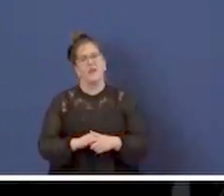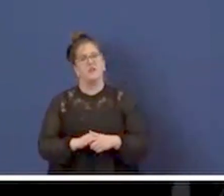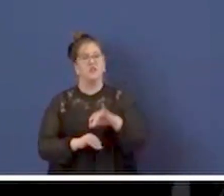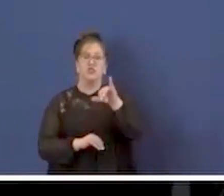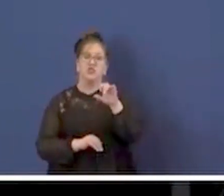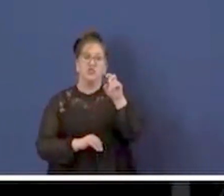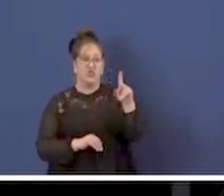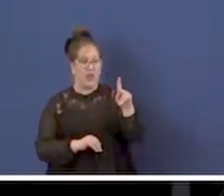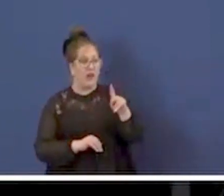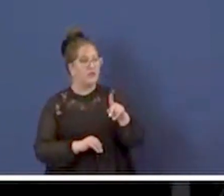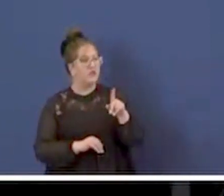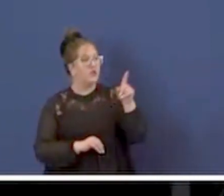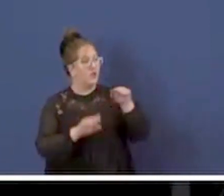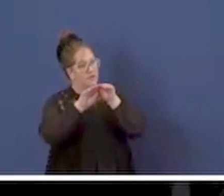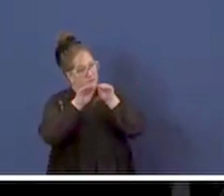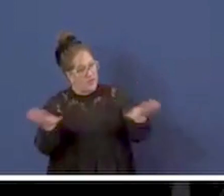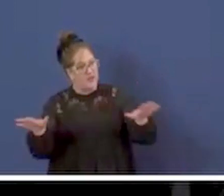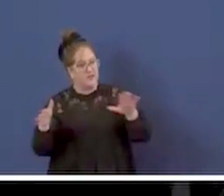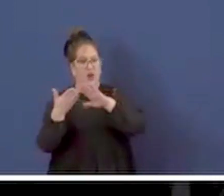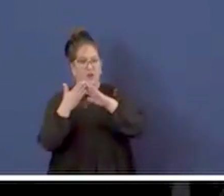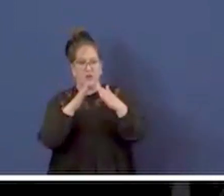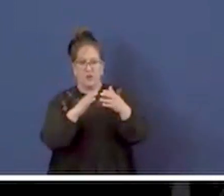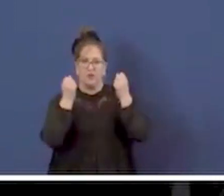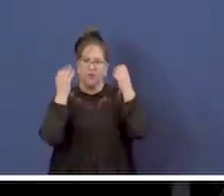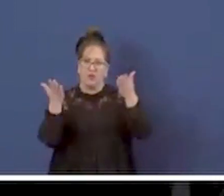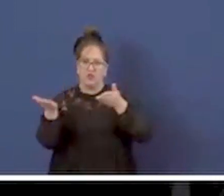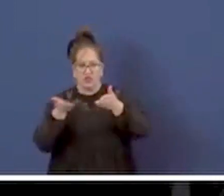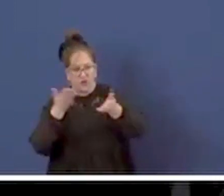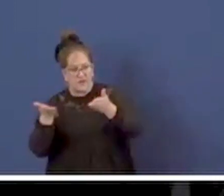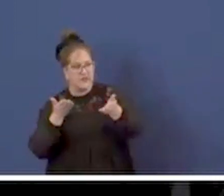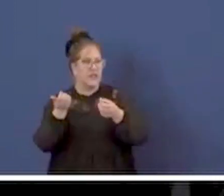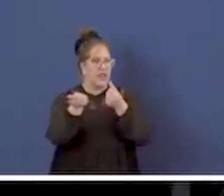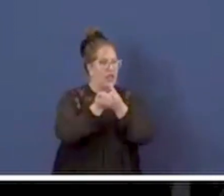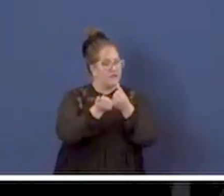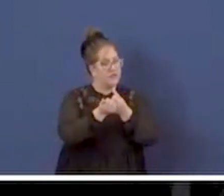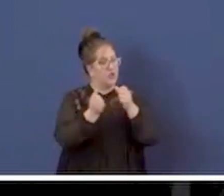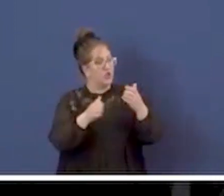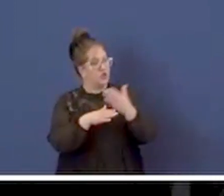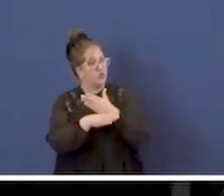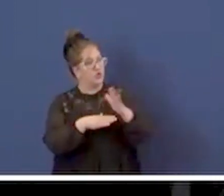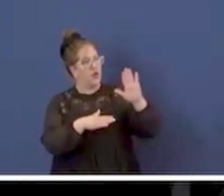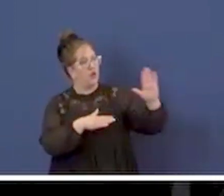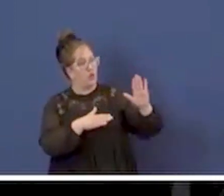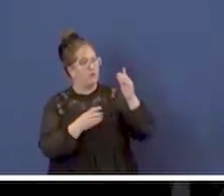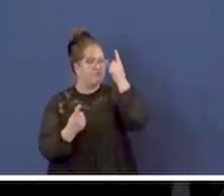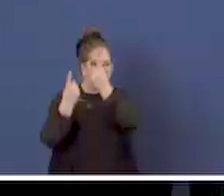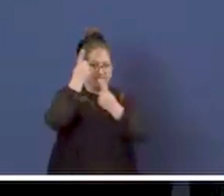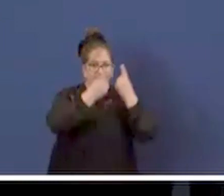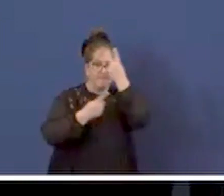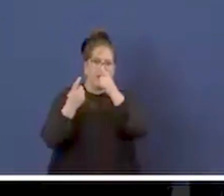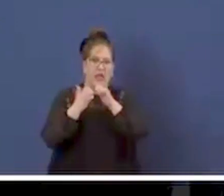Jack, you've blessed our community with decades of service and advocacy. Could you share your observations about how our